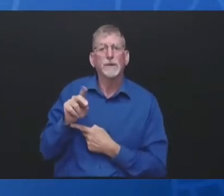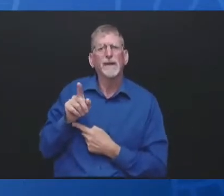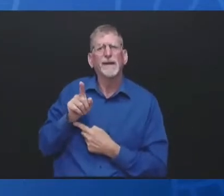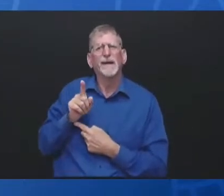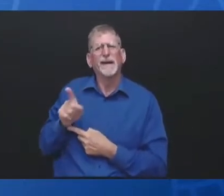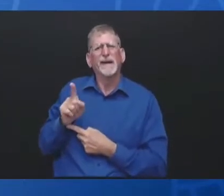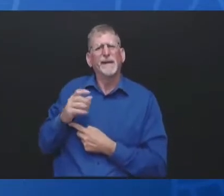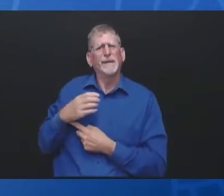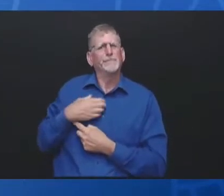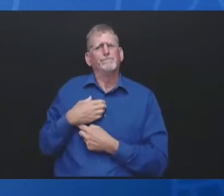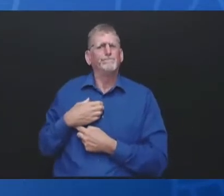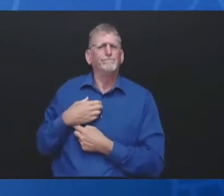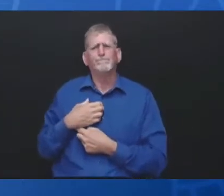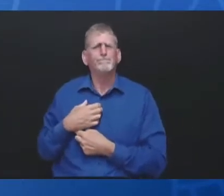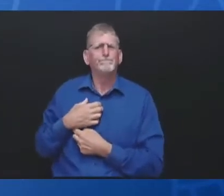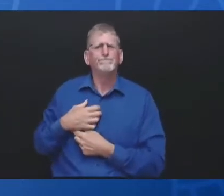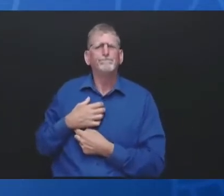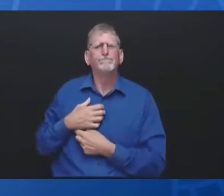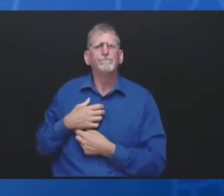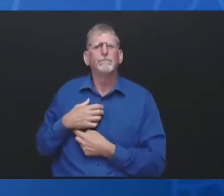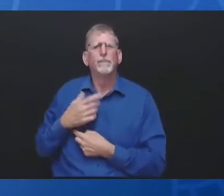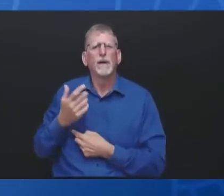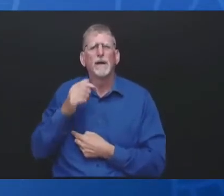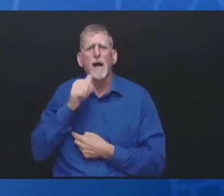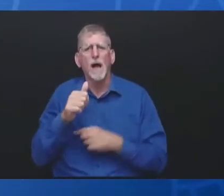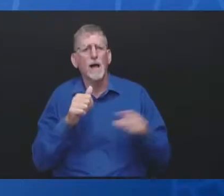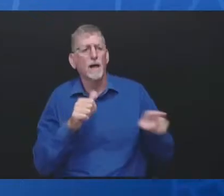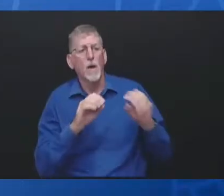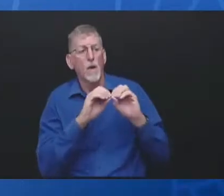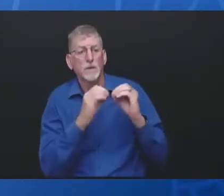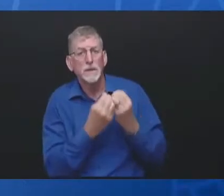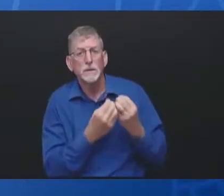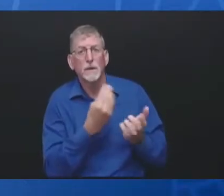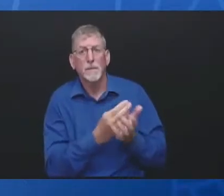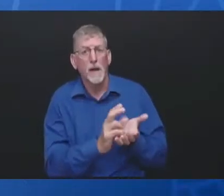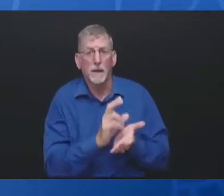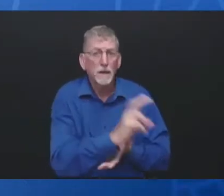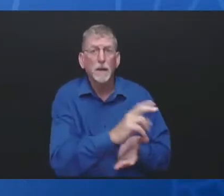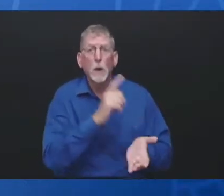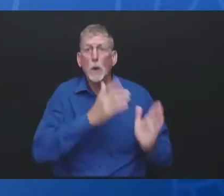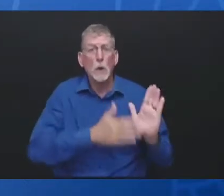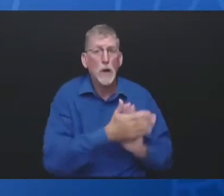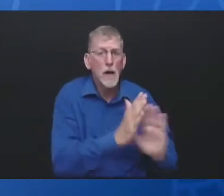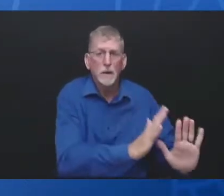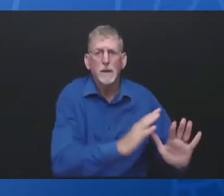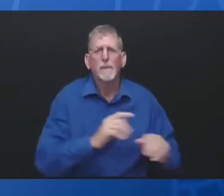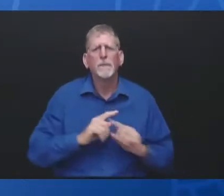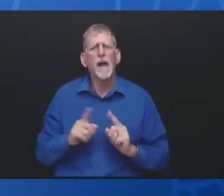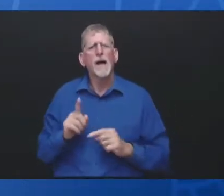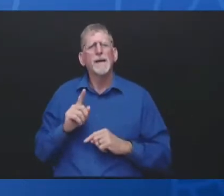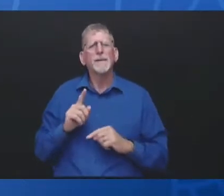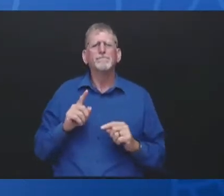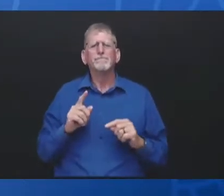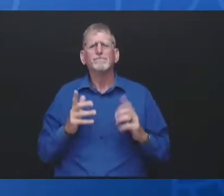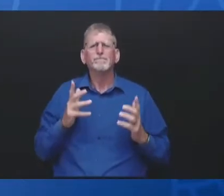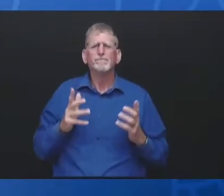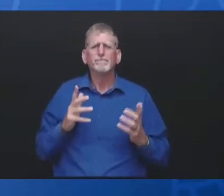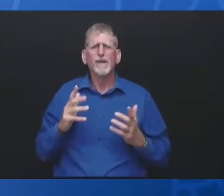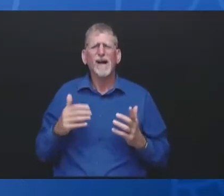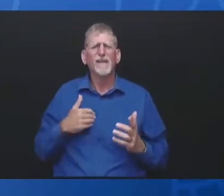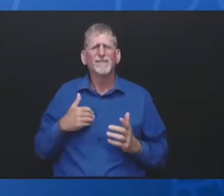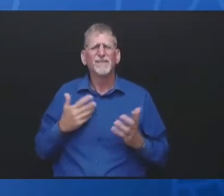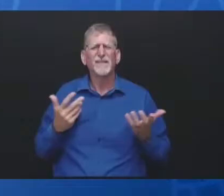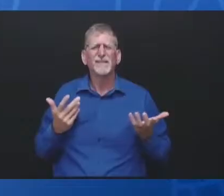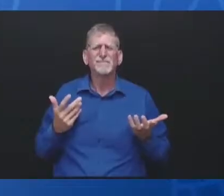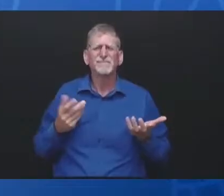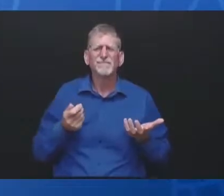who's going to finance it, and so on. They also say that there are very sparse or a couple of